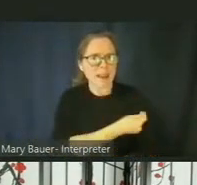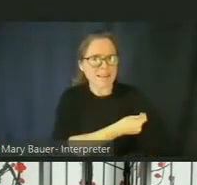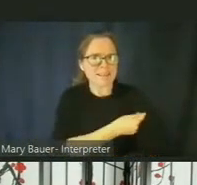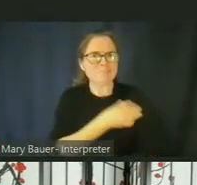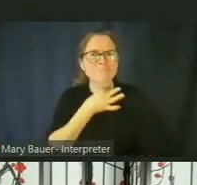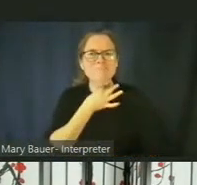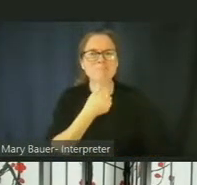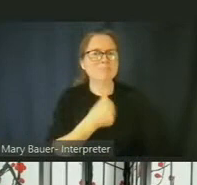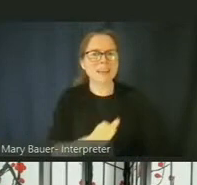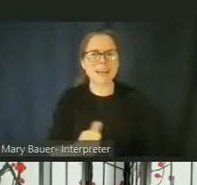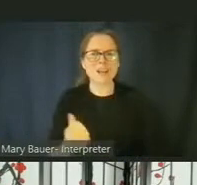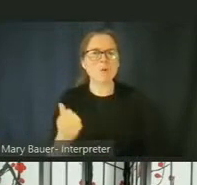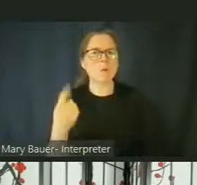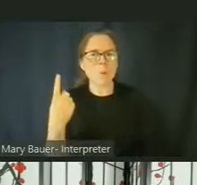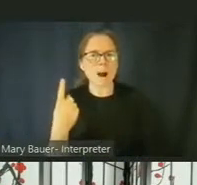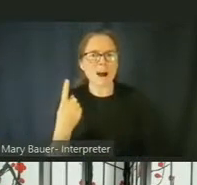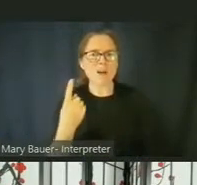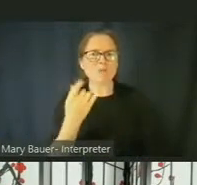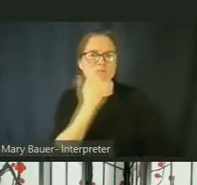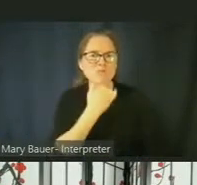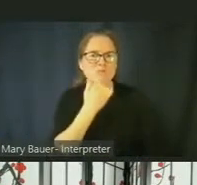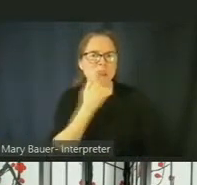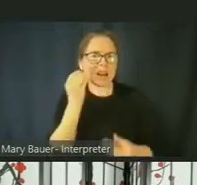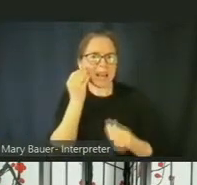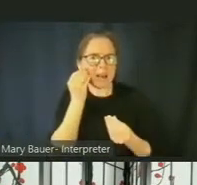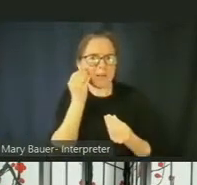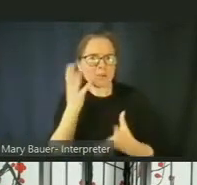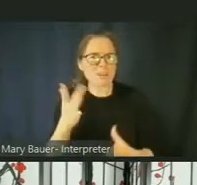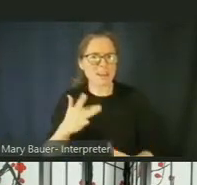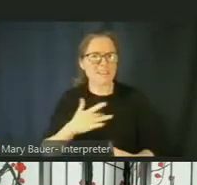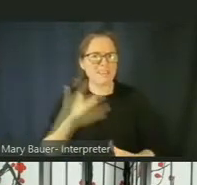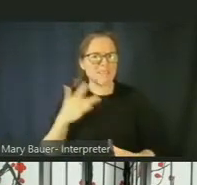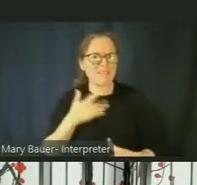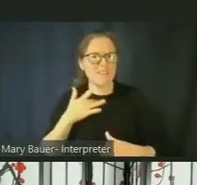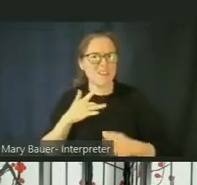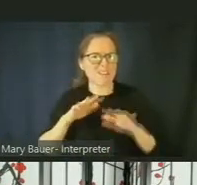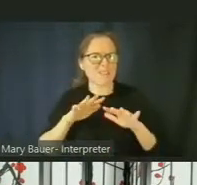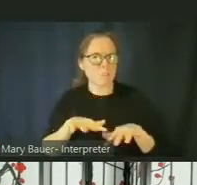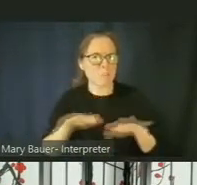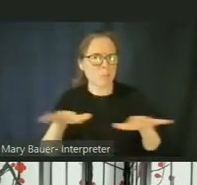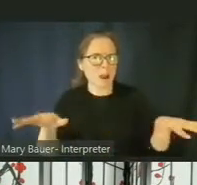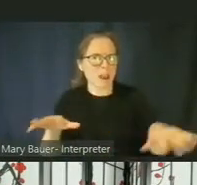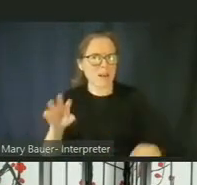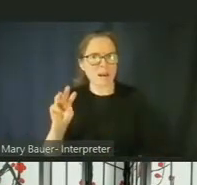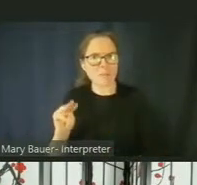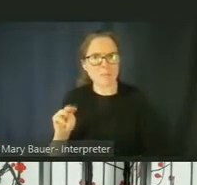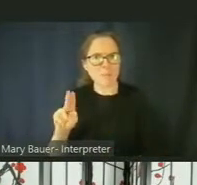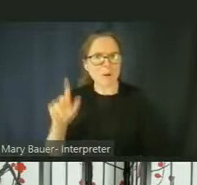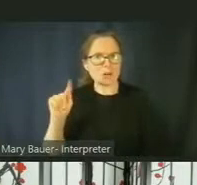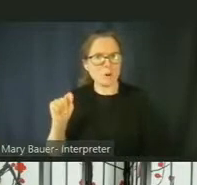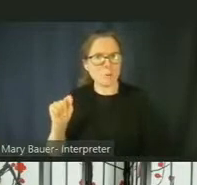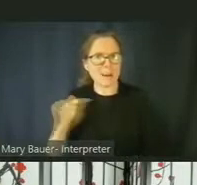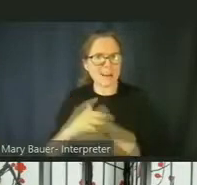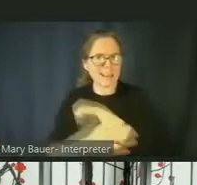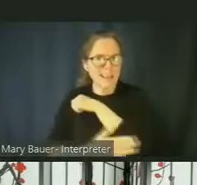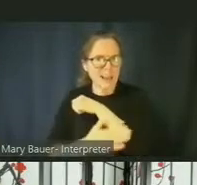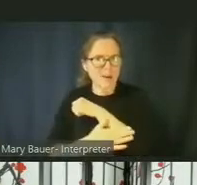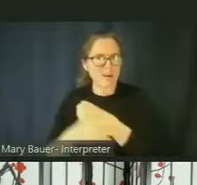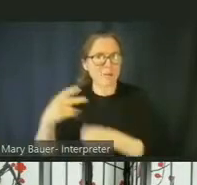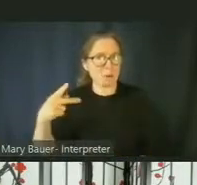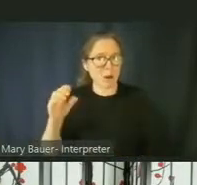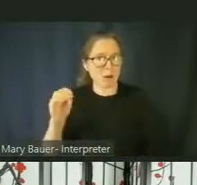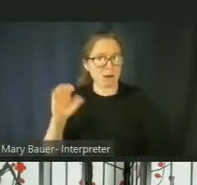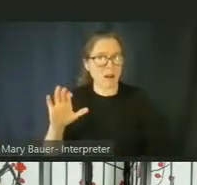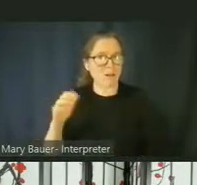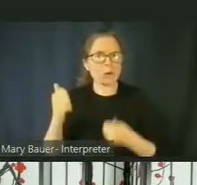particularly resonates with Multnomah County residents who are people of color? And which myth